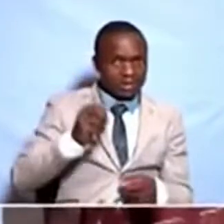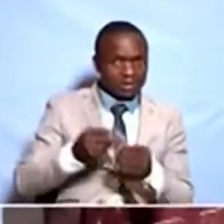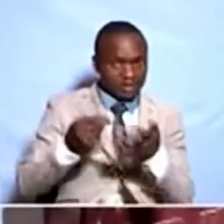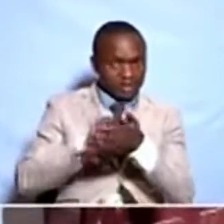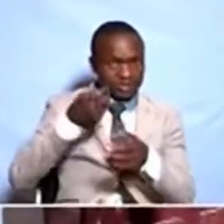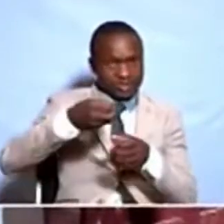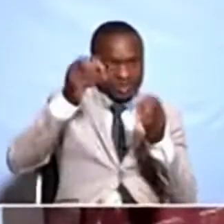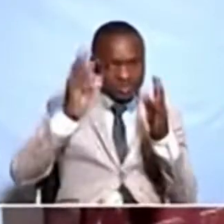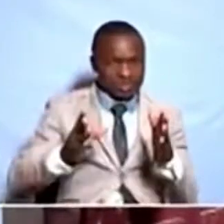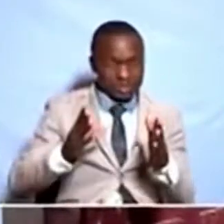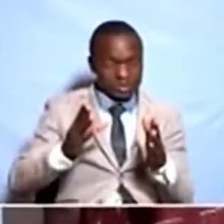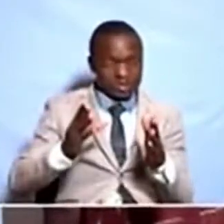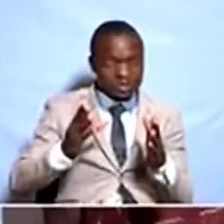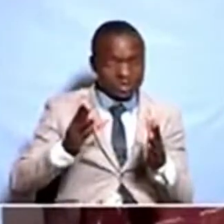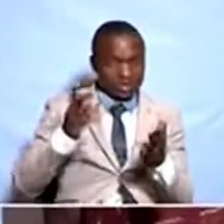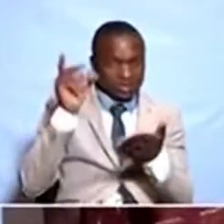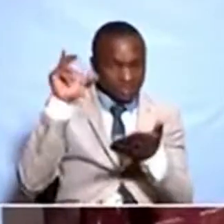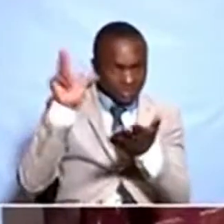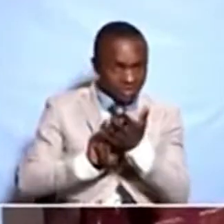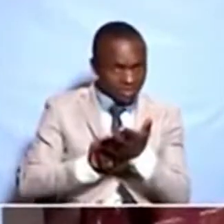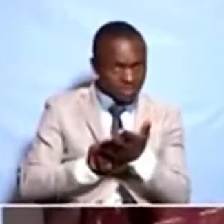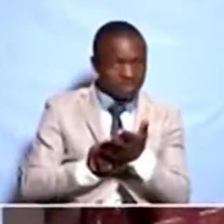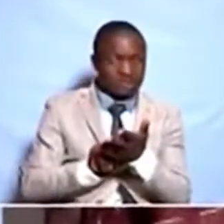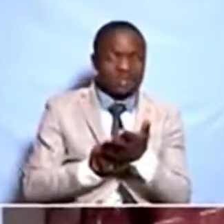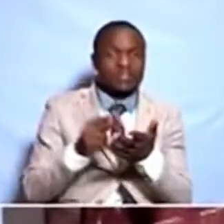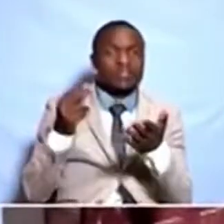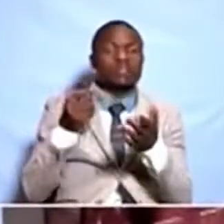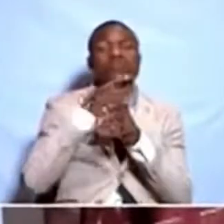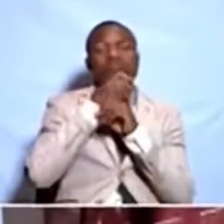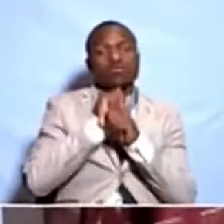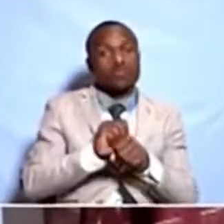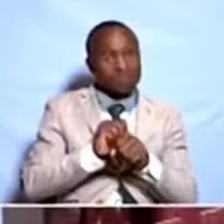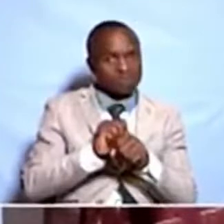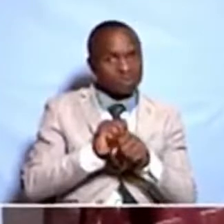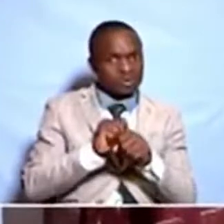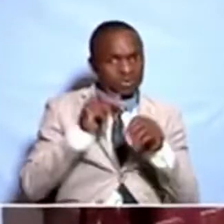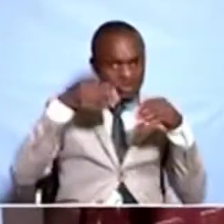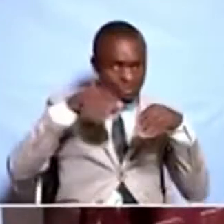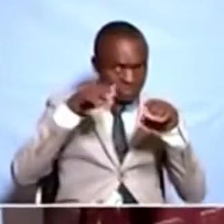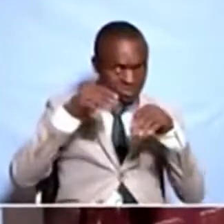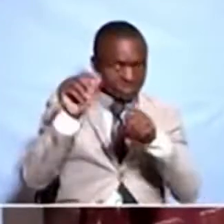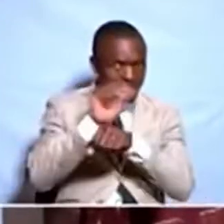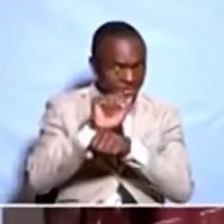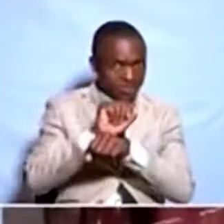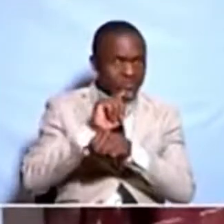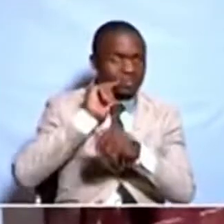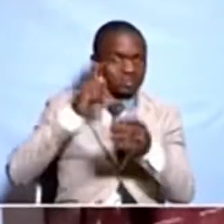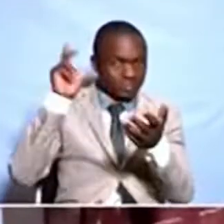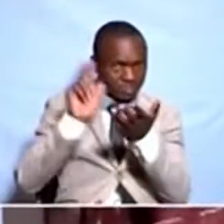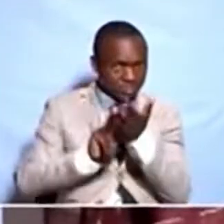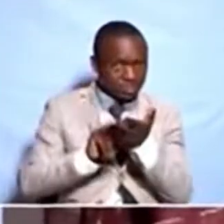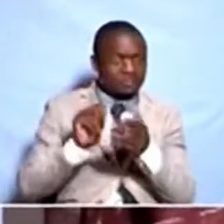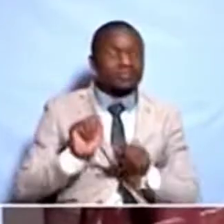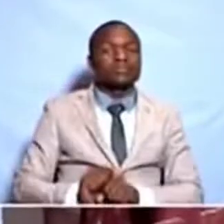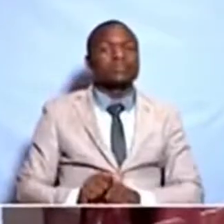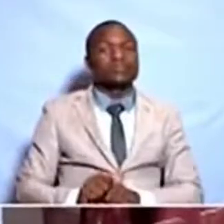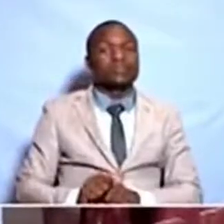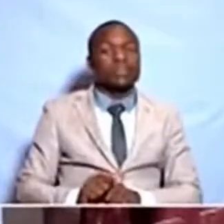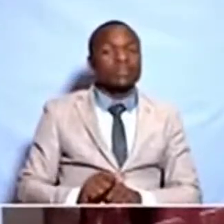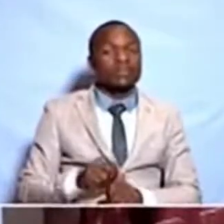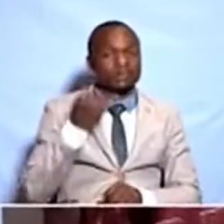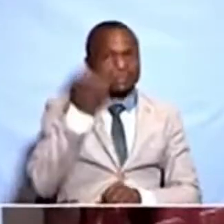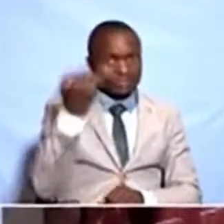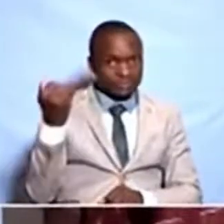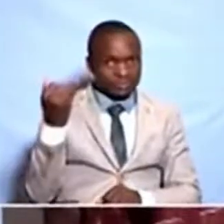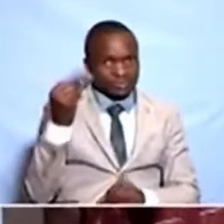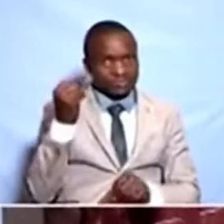the old owner, the person who has just sold the motor vehicle. Besides that, lastly but not the least, the issue of